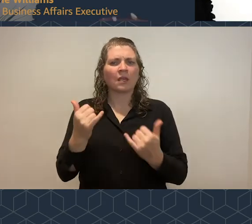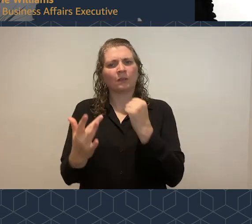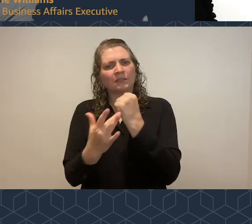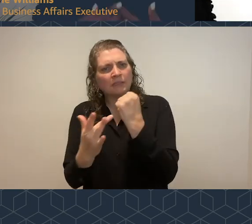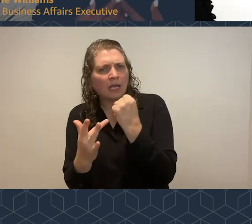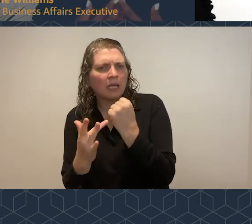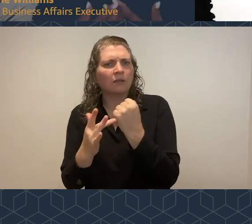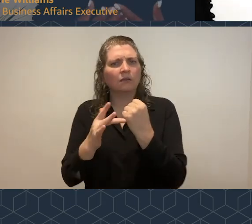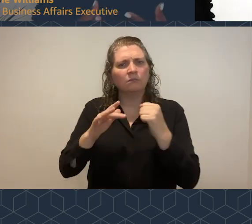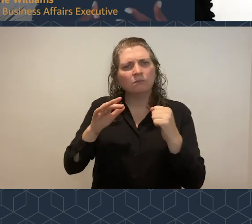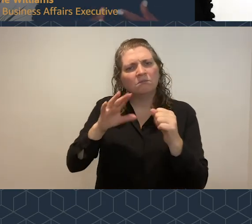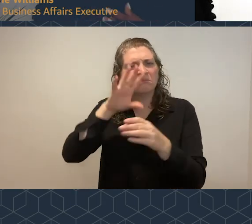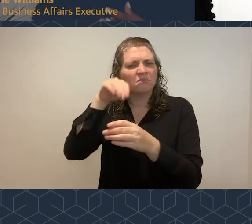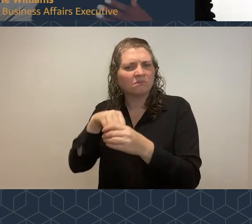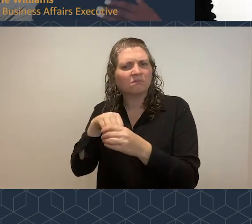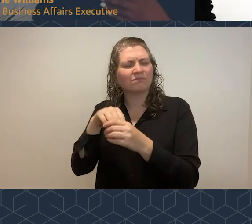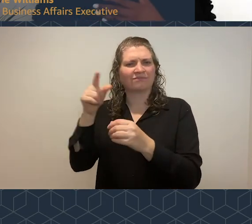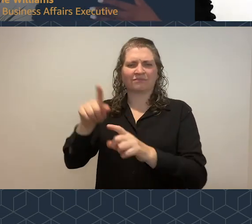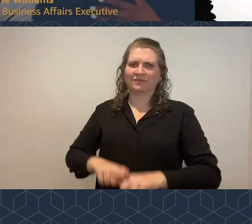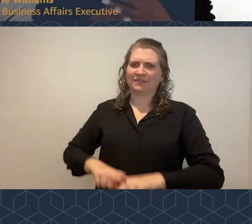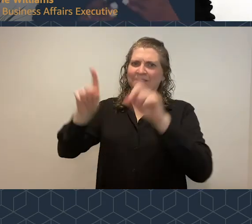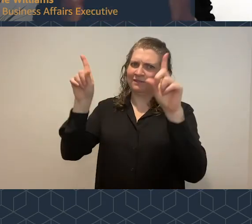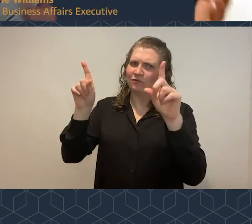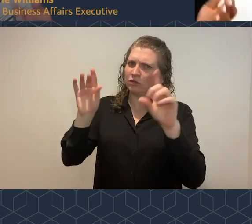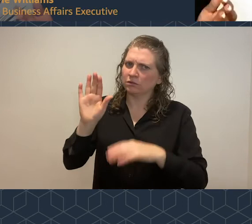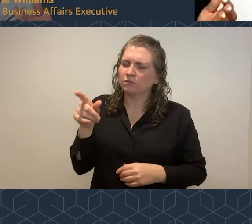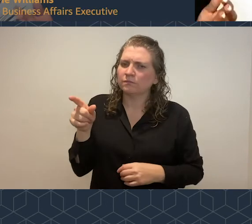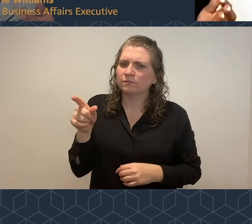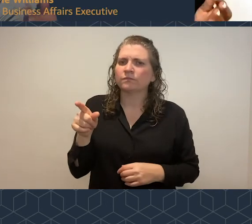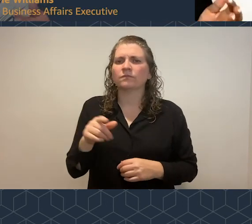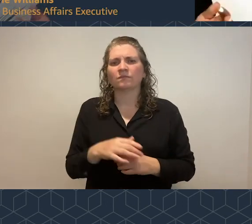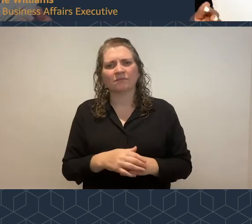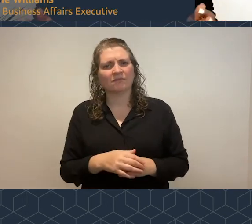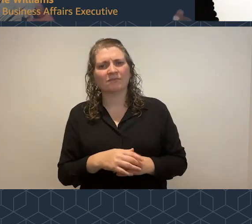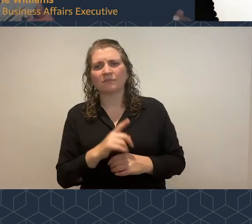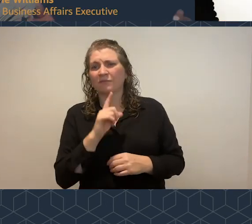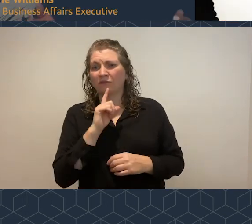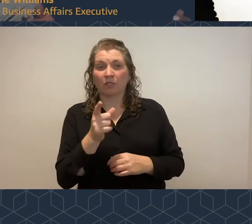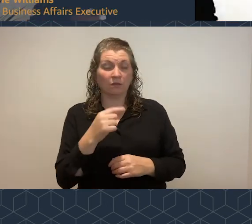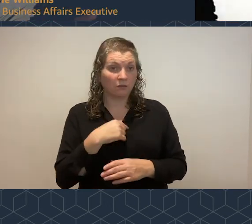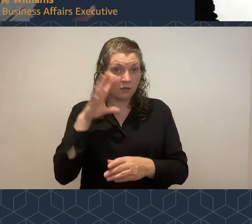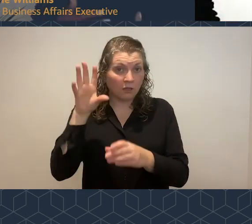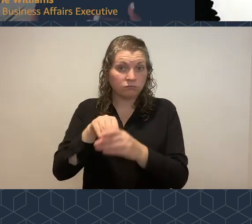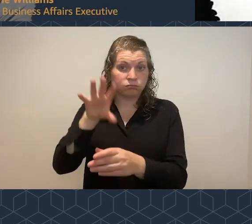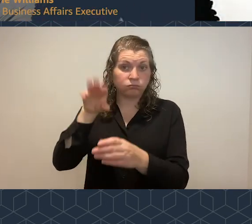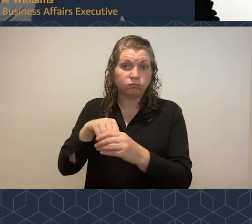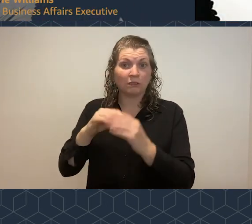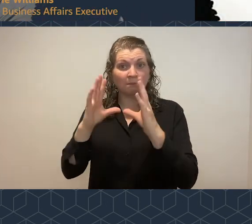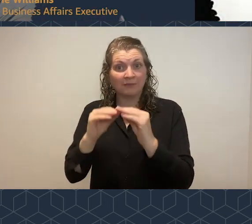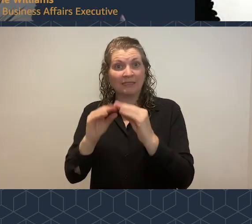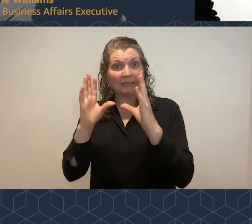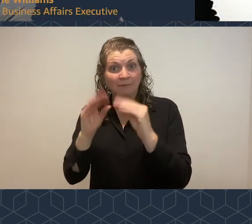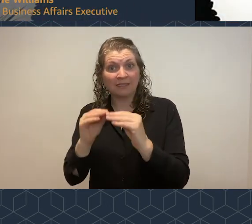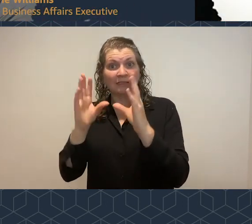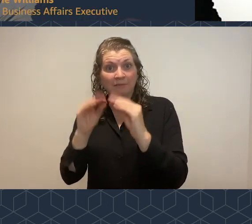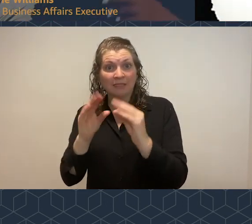come with that, such as, an inherent, like a huge number of meetings, and really having to manage which